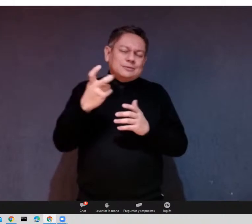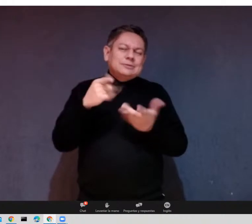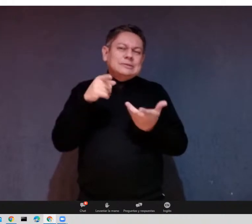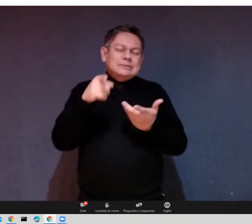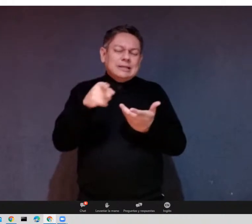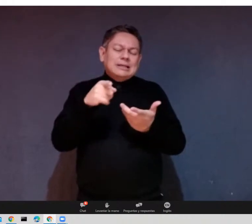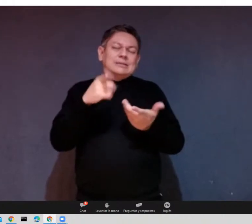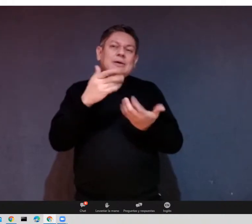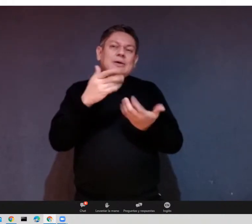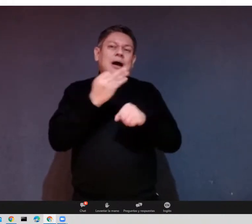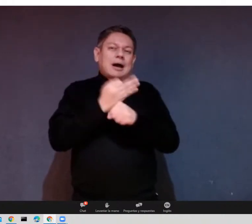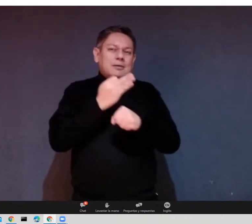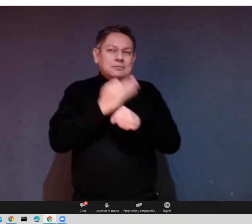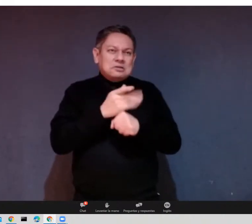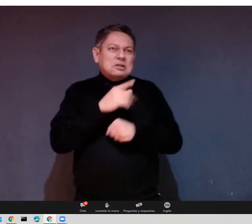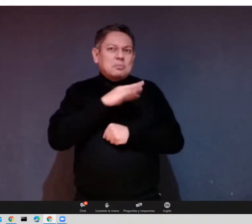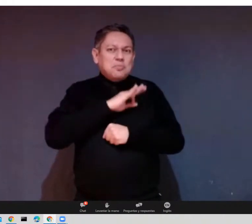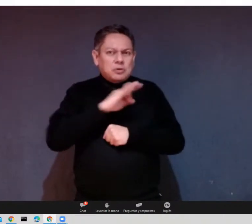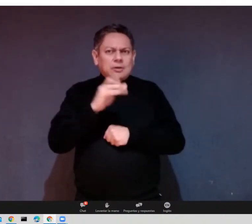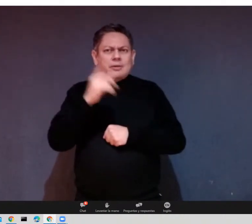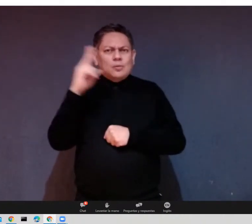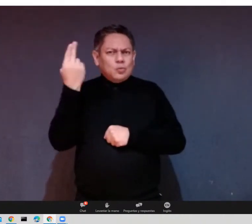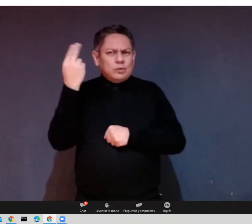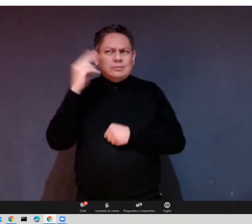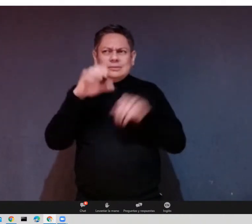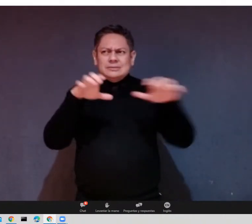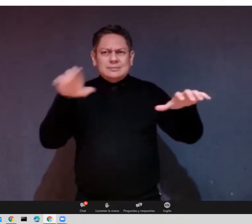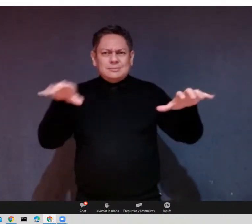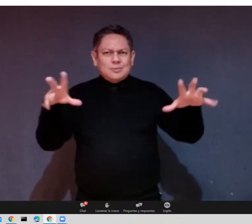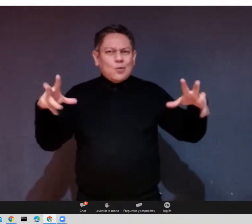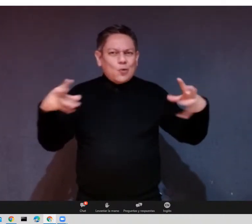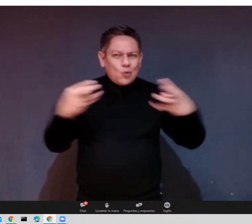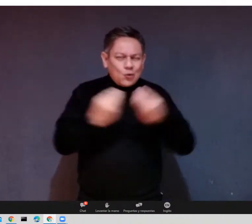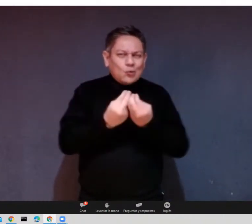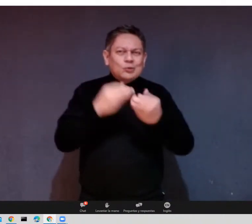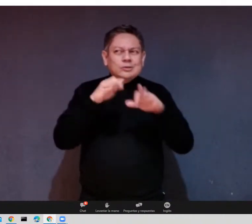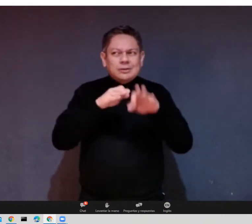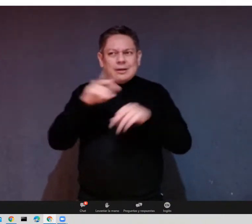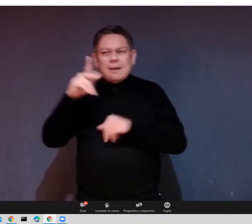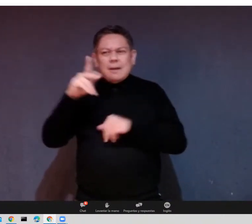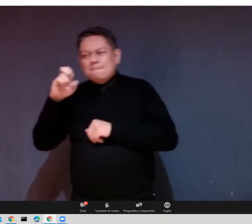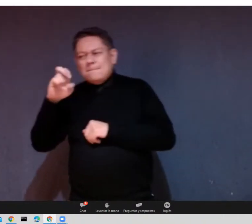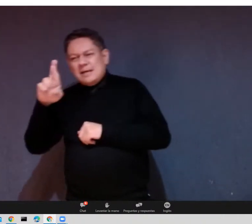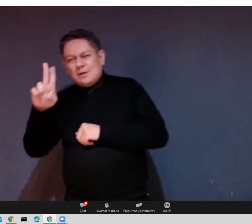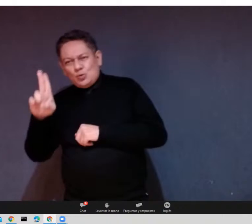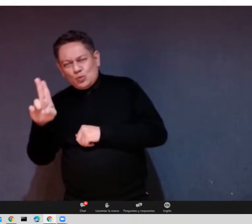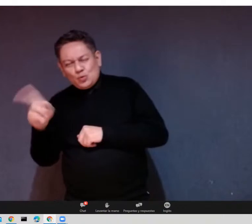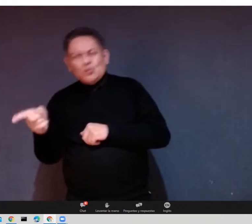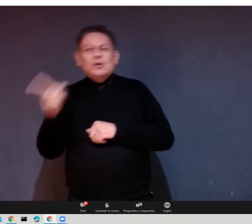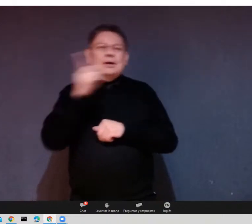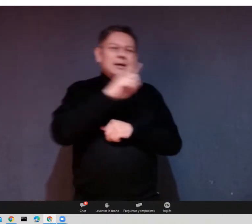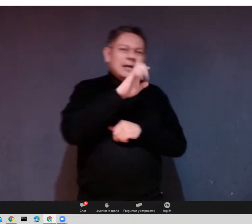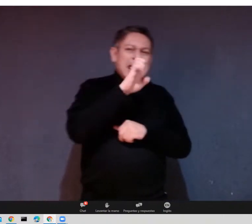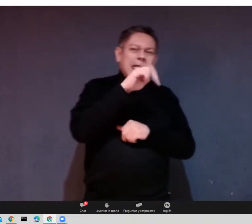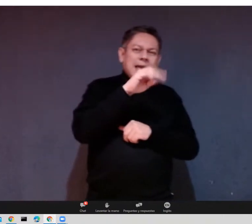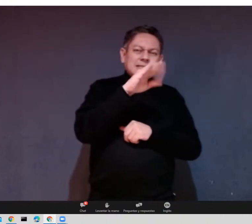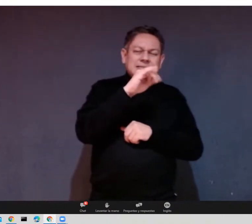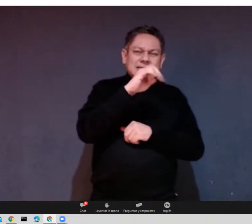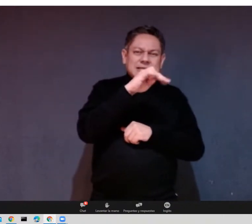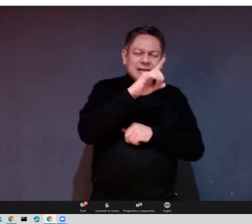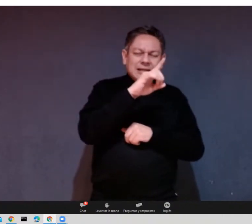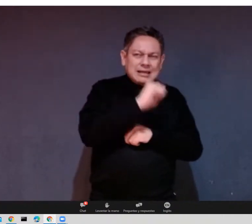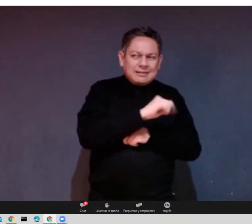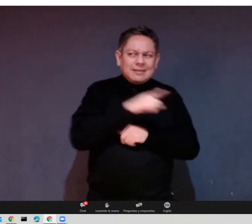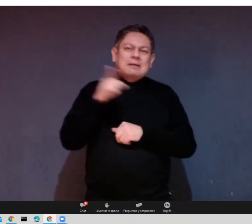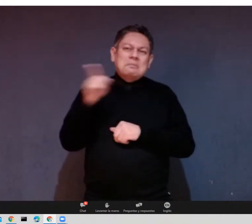learn how to prepare ceviche in Peru, how ceviche is prepared in Ensenada. Both of them